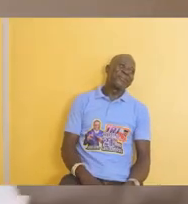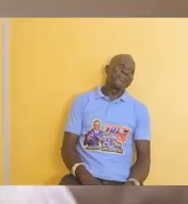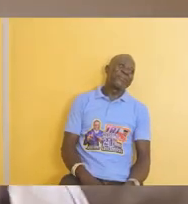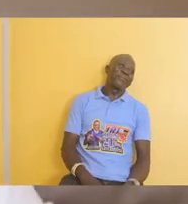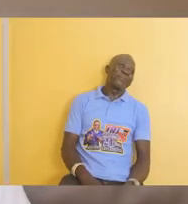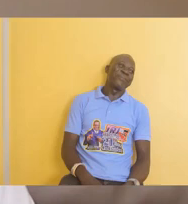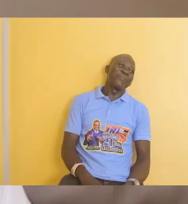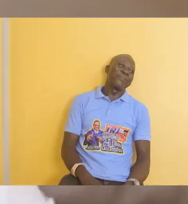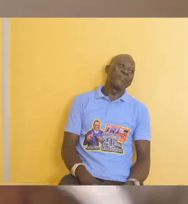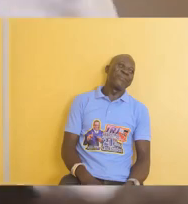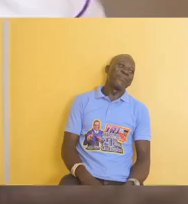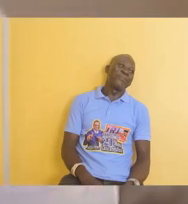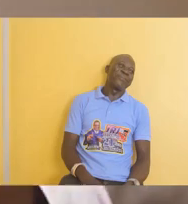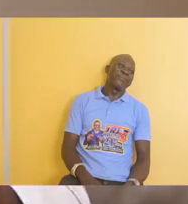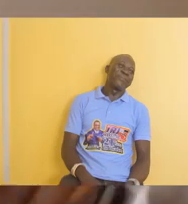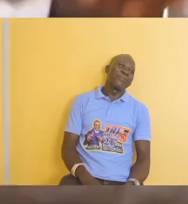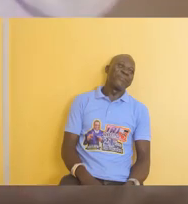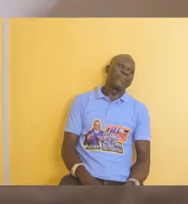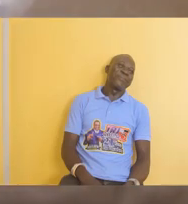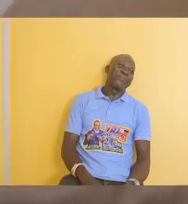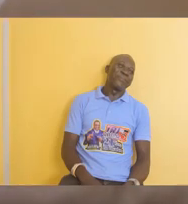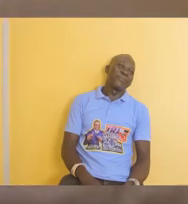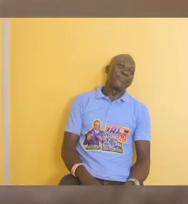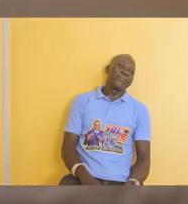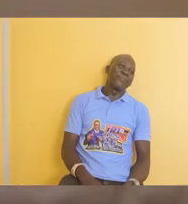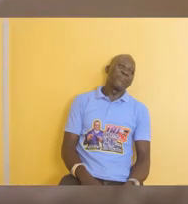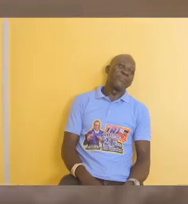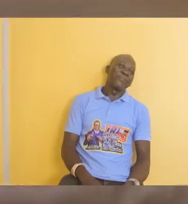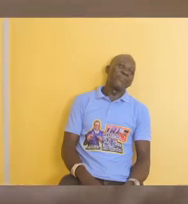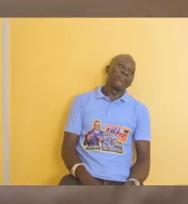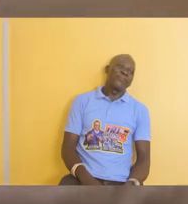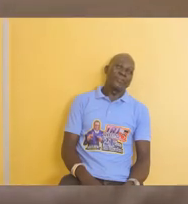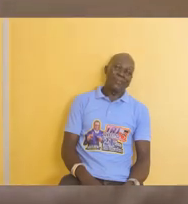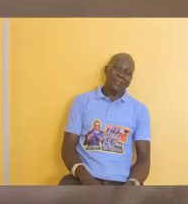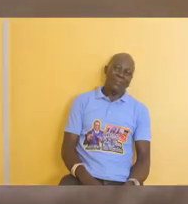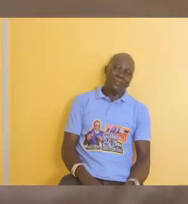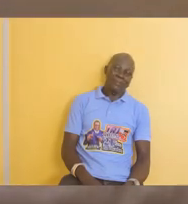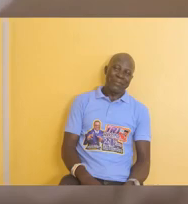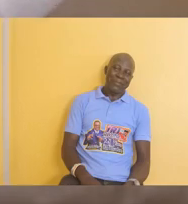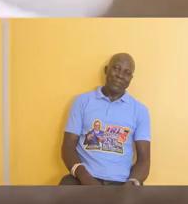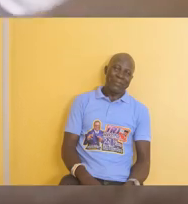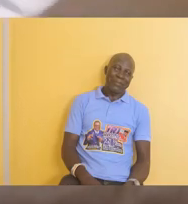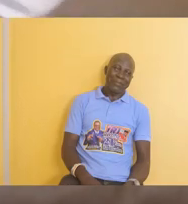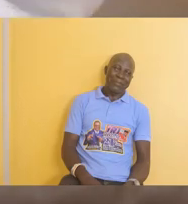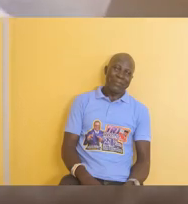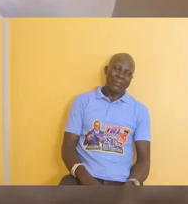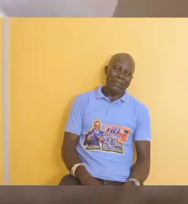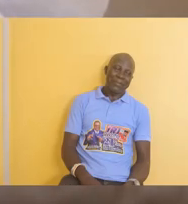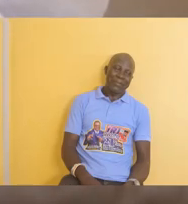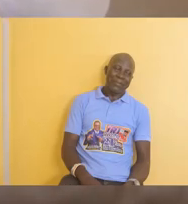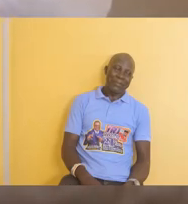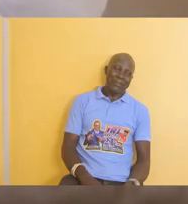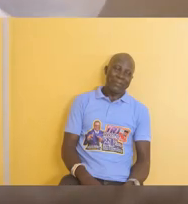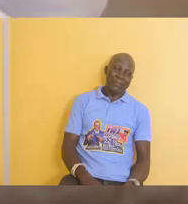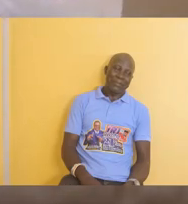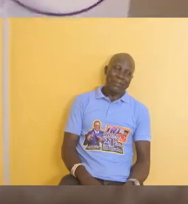day. Amen. I hear that the day. Amen. Oh, come back on Bobby Bank. Before you hear me, so tell I prophesy. You read,